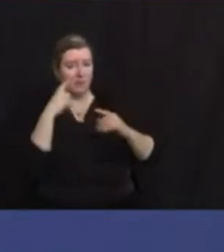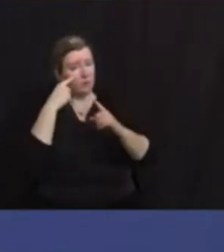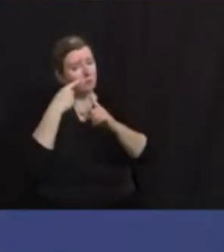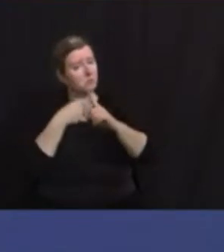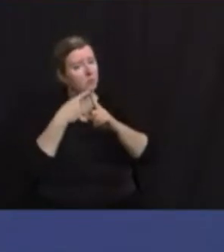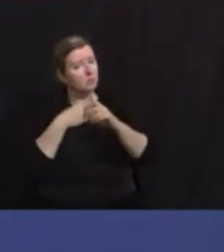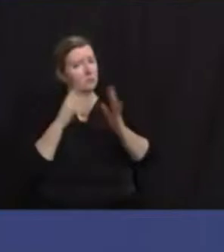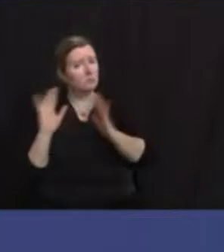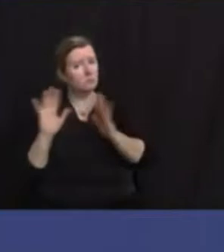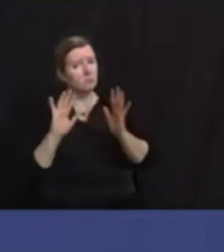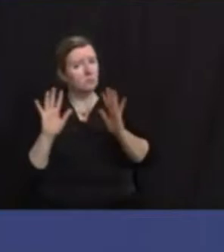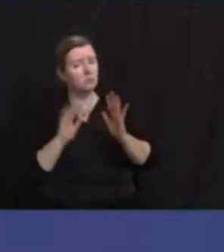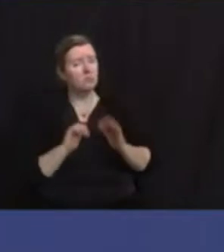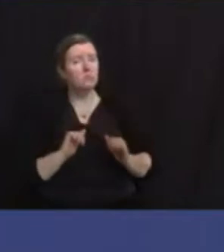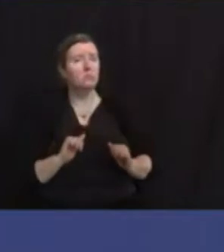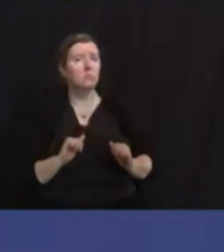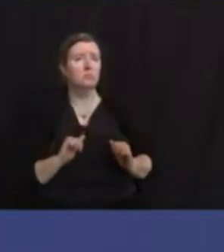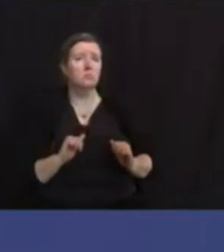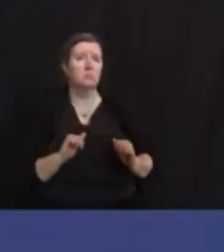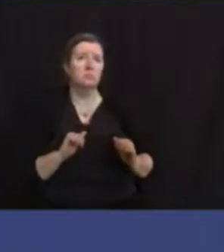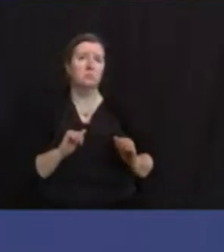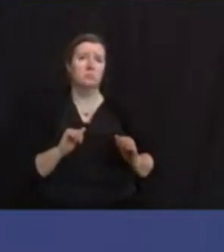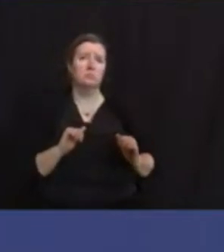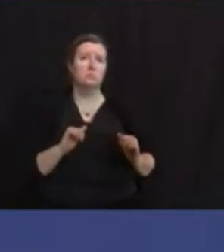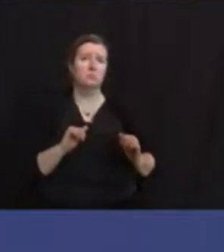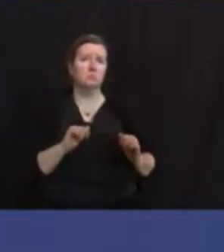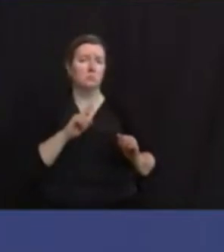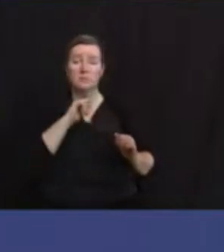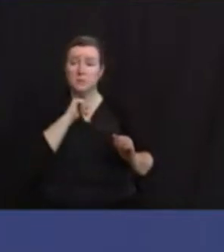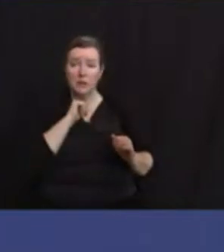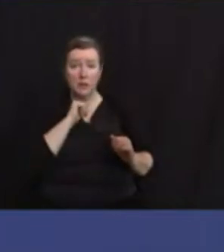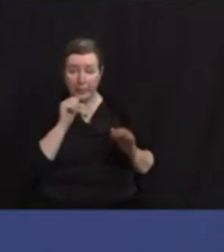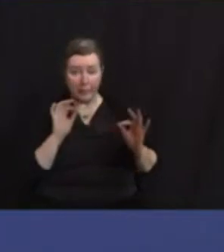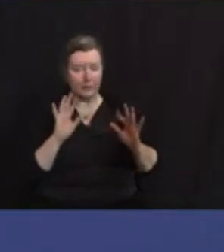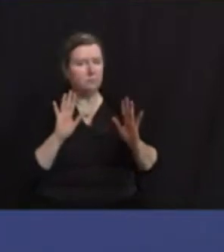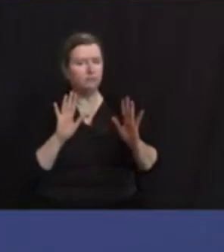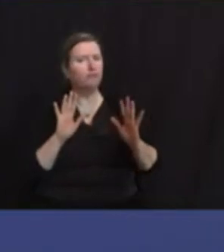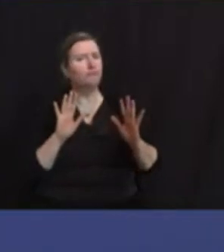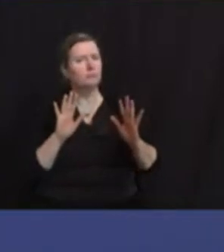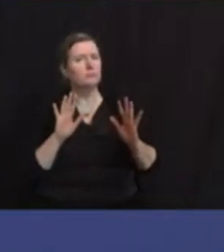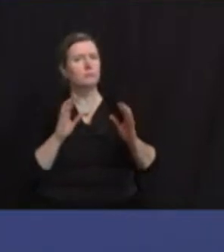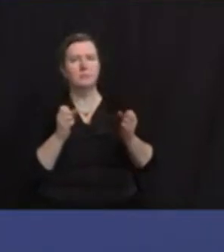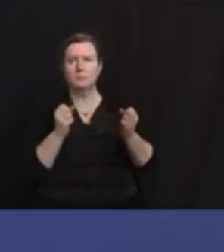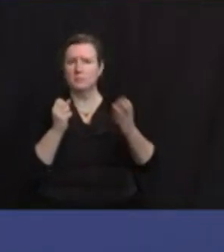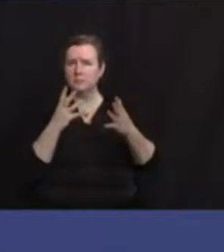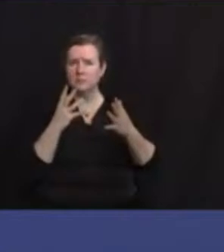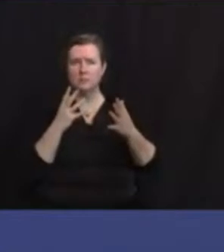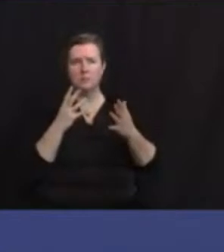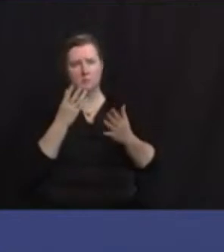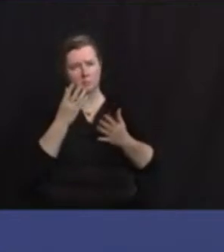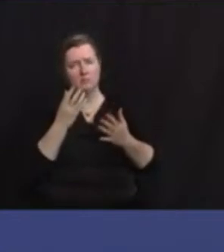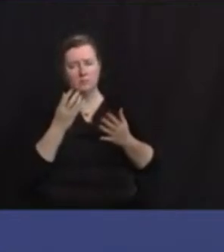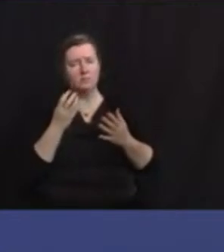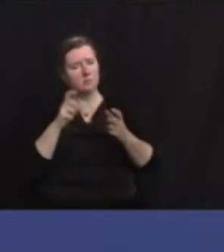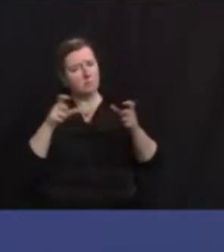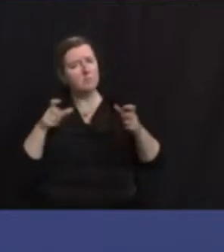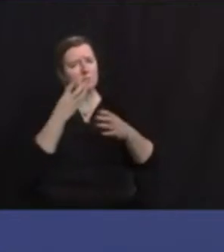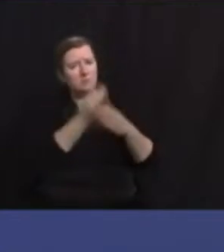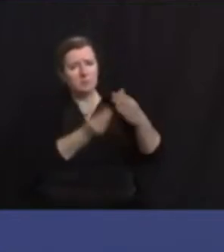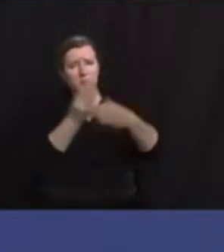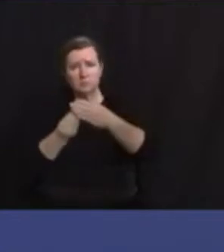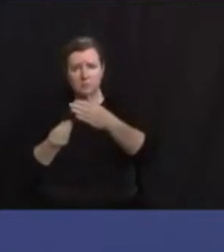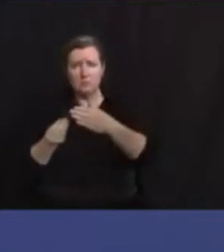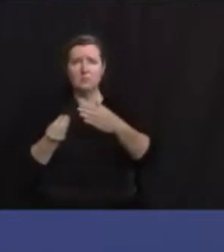Sadly, I don't want to diminish for 1 second ever loss of life. Every one of these lives is a precious